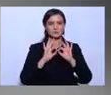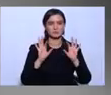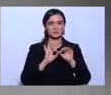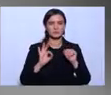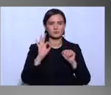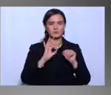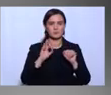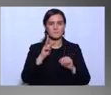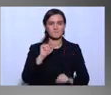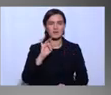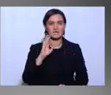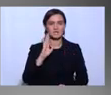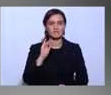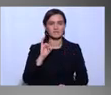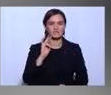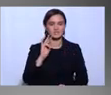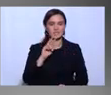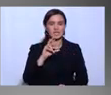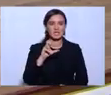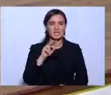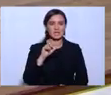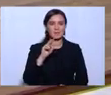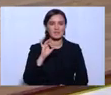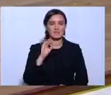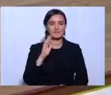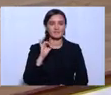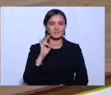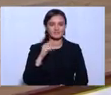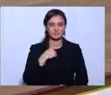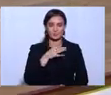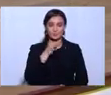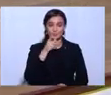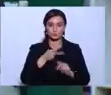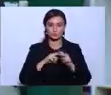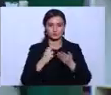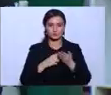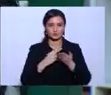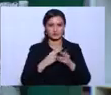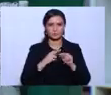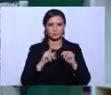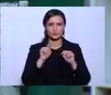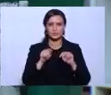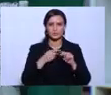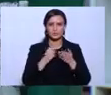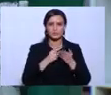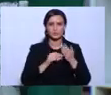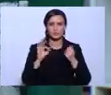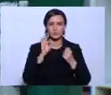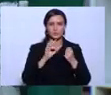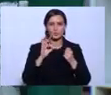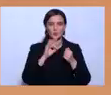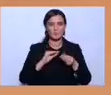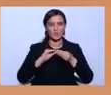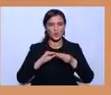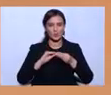about Mark Twain's Huckleberry Finn. I really like this book, Daryl, because this book is all about